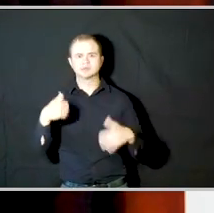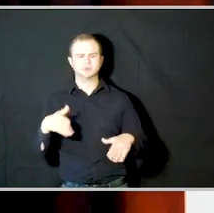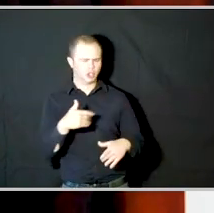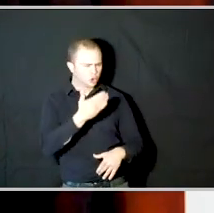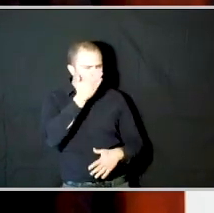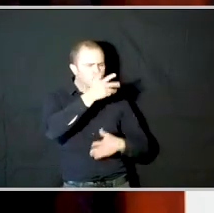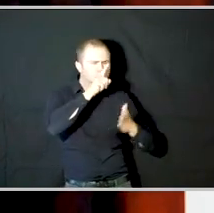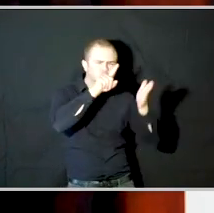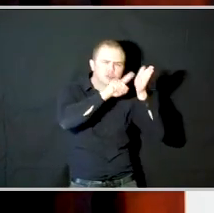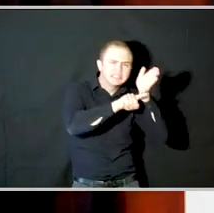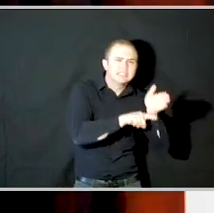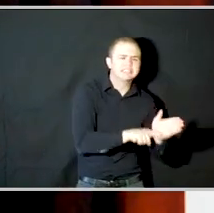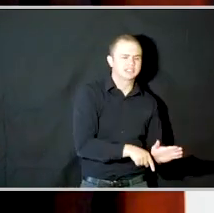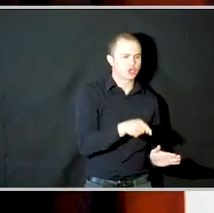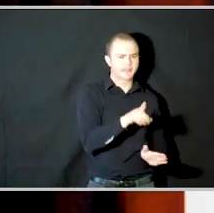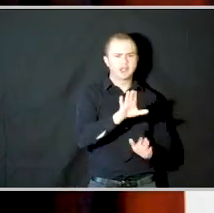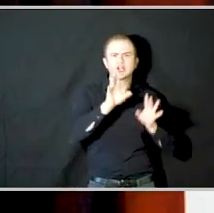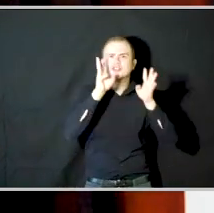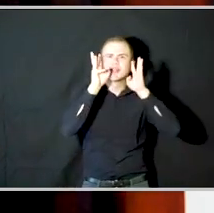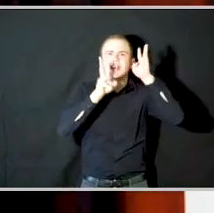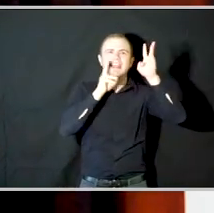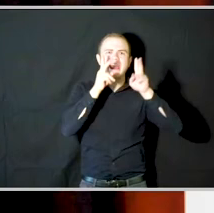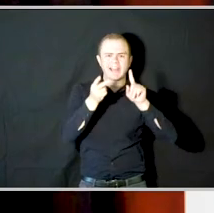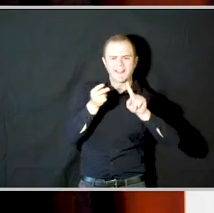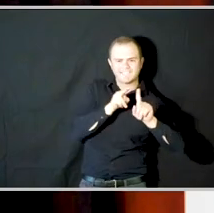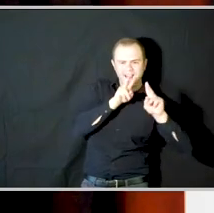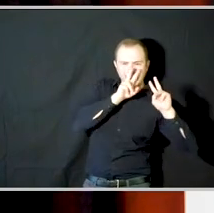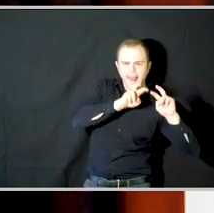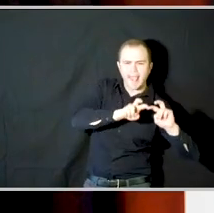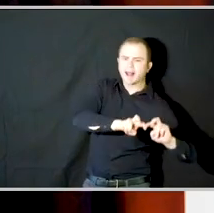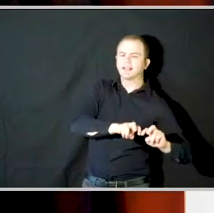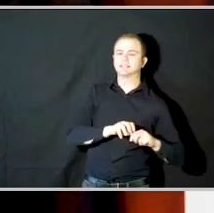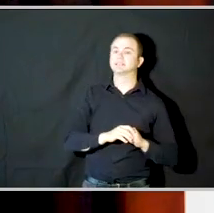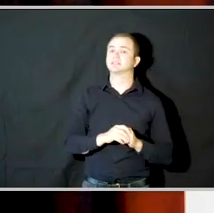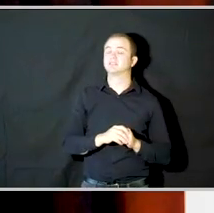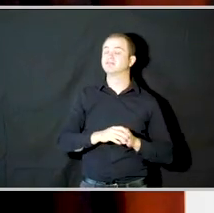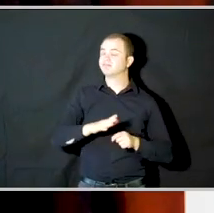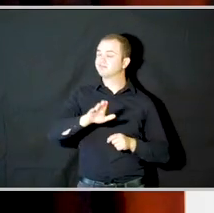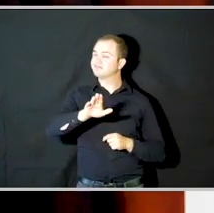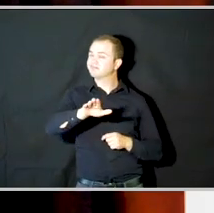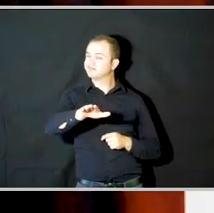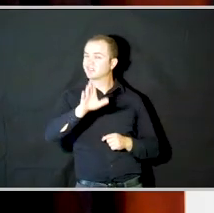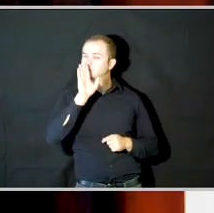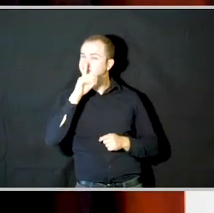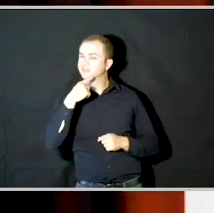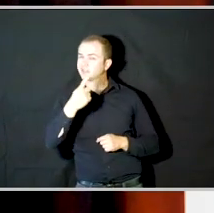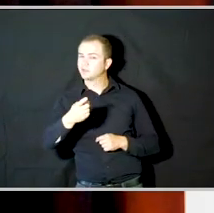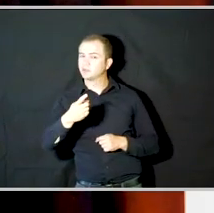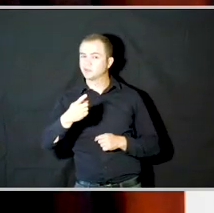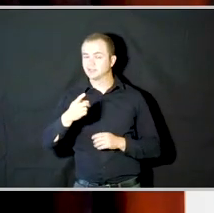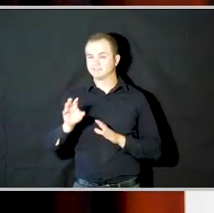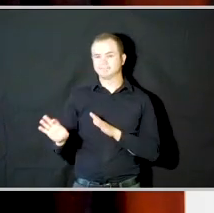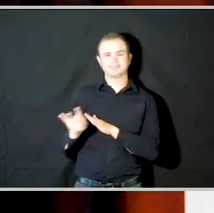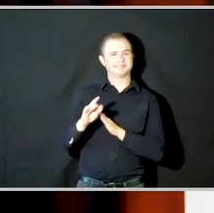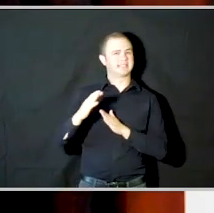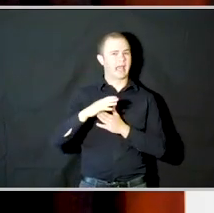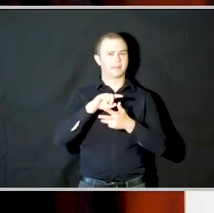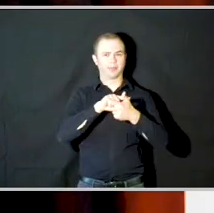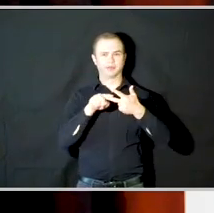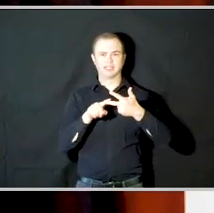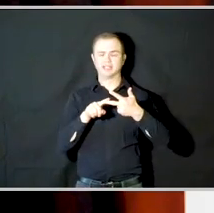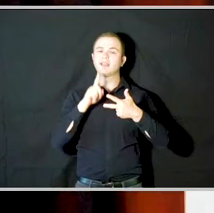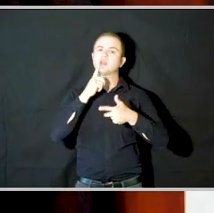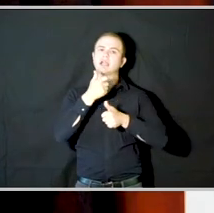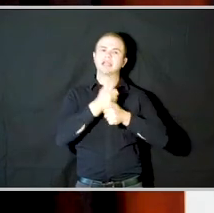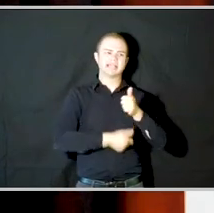the kinds of creative analysis that's been done. And I will tell you that the top three candidates in each one